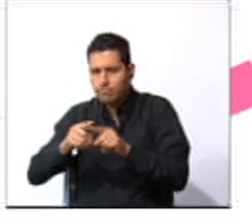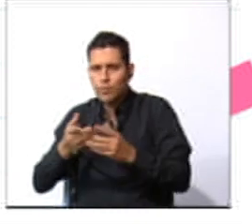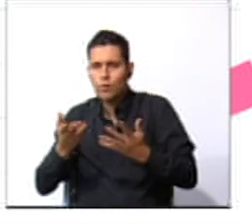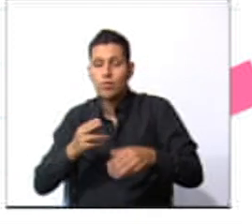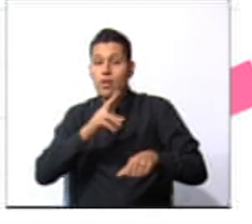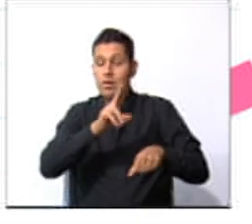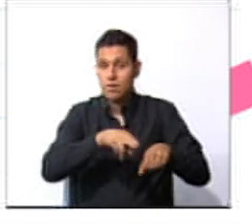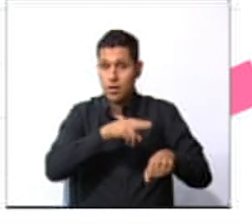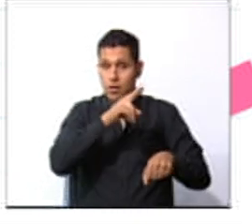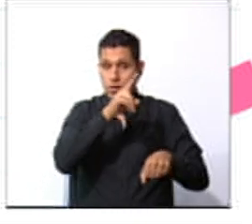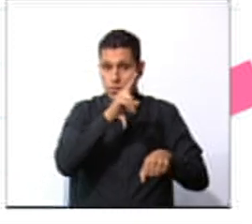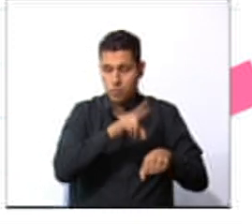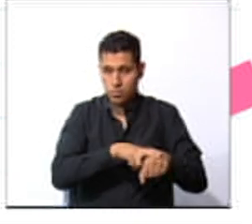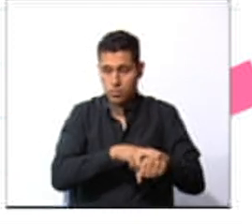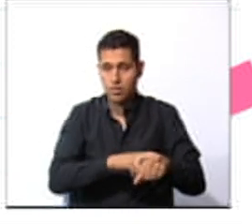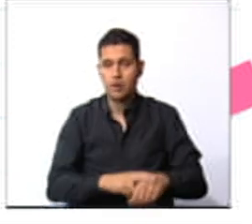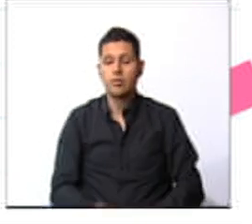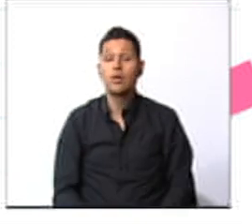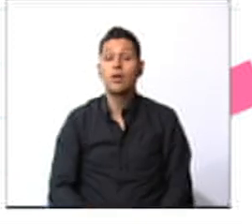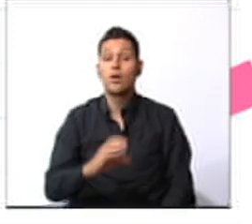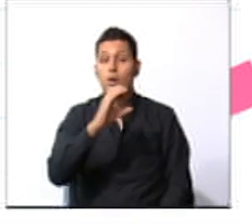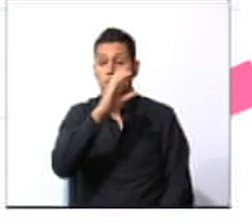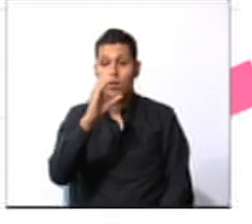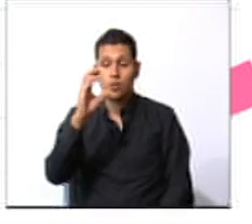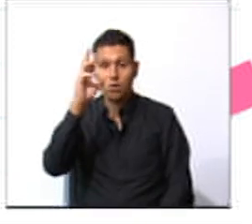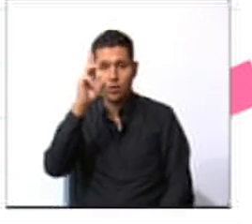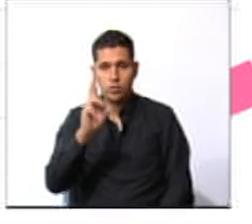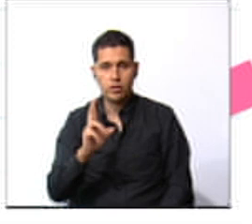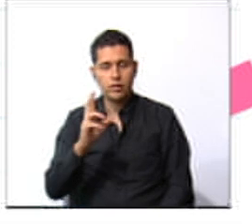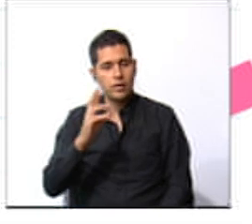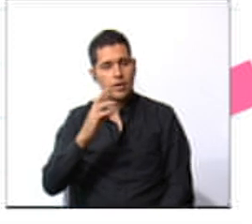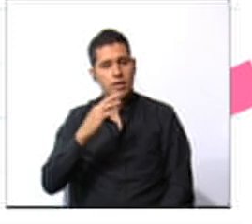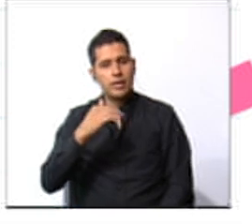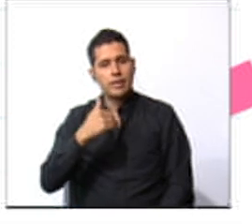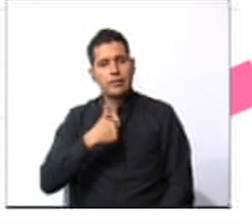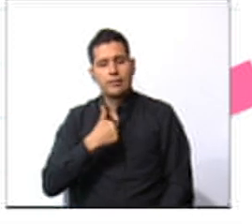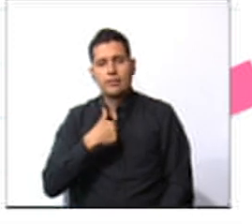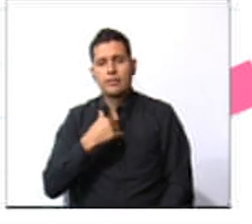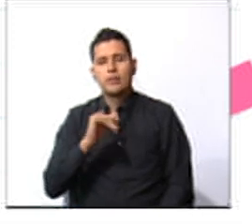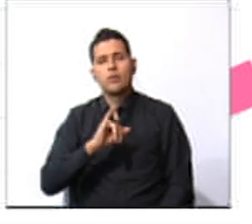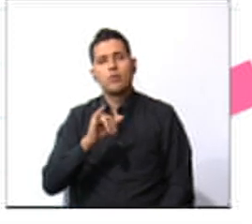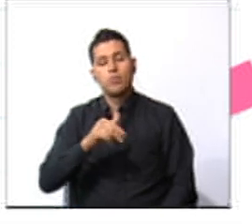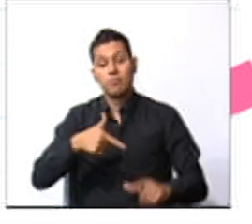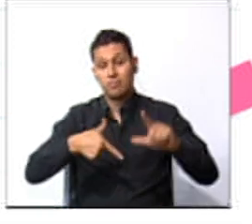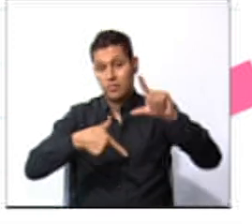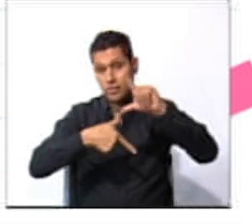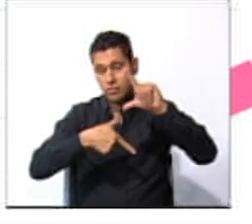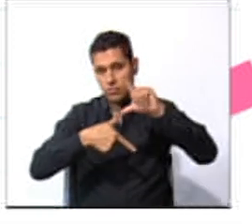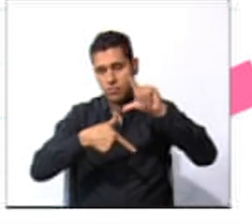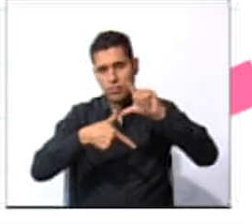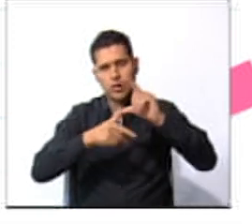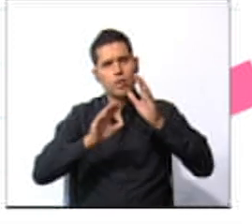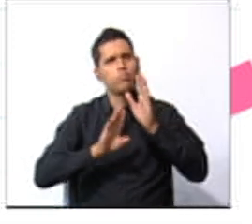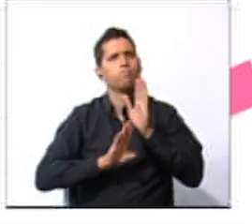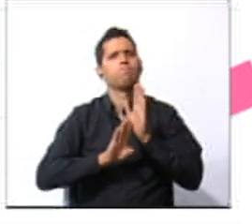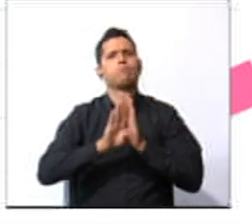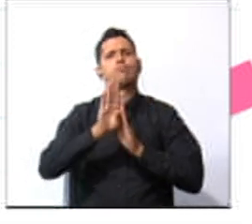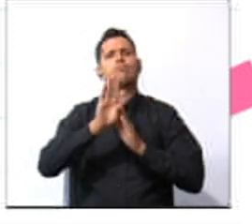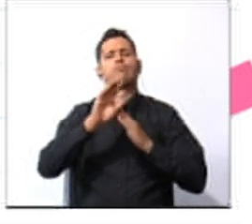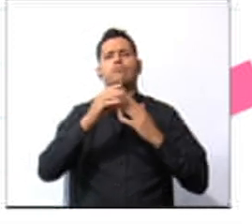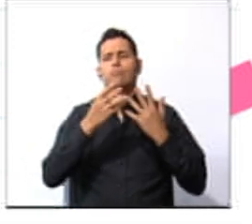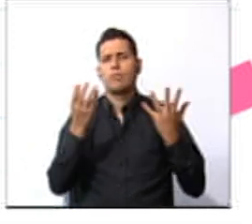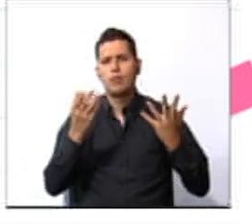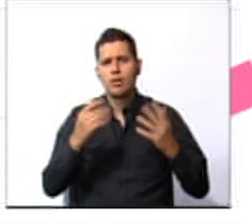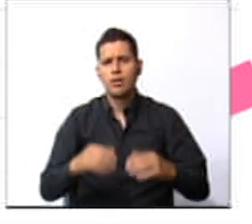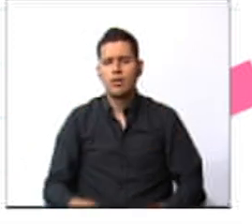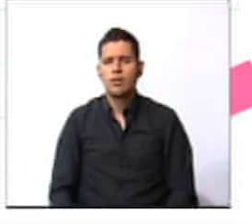superb wildlife. Costa Rica has a proud Latin American heritage and a culture that